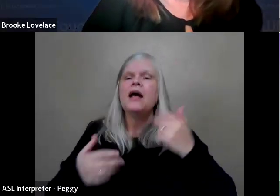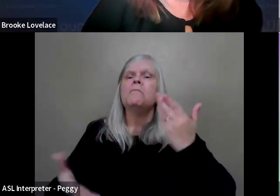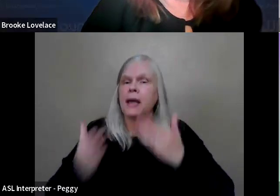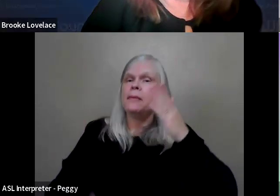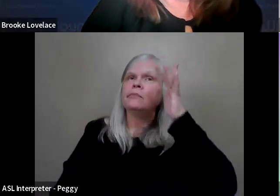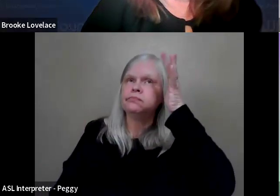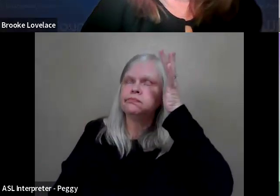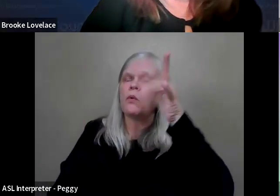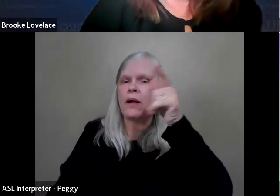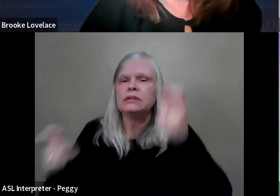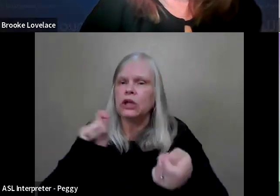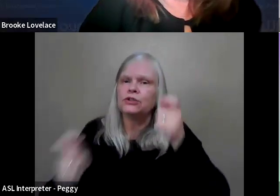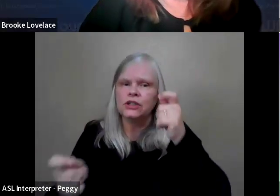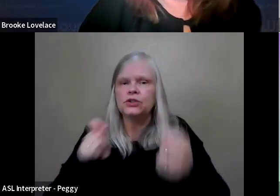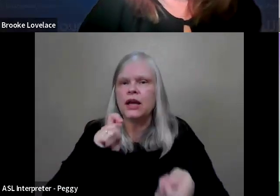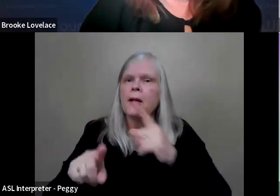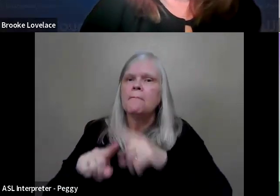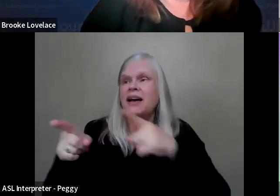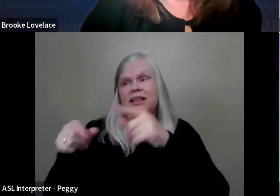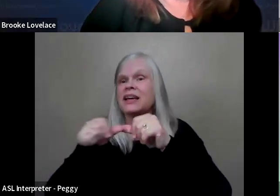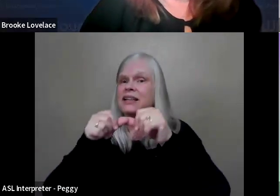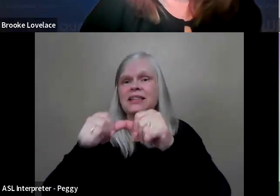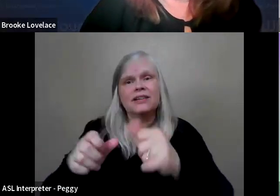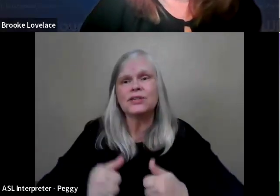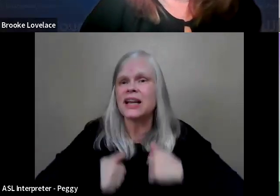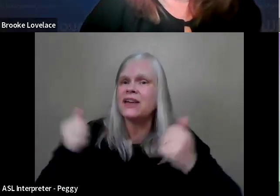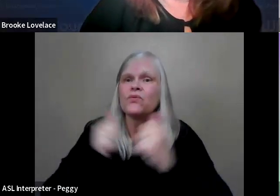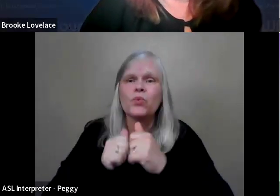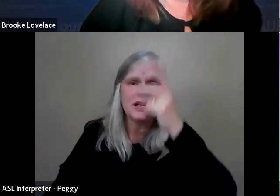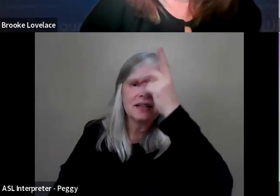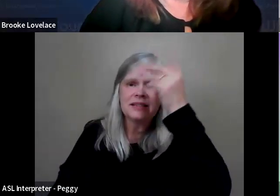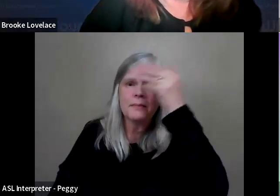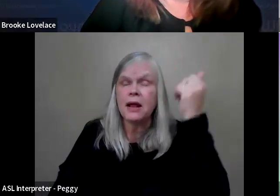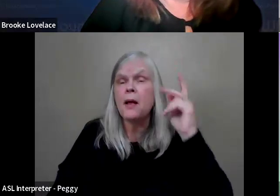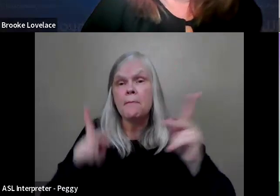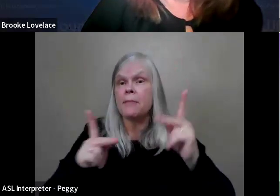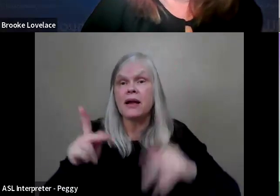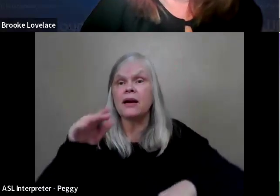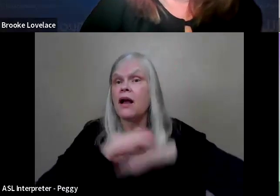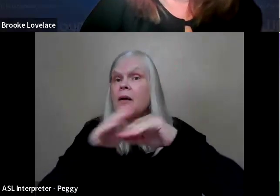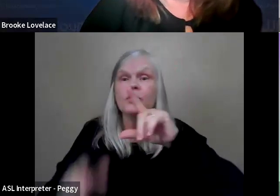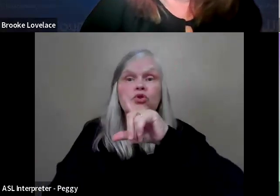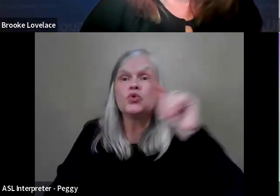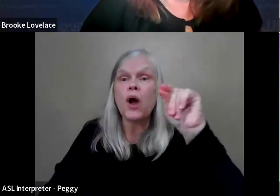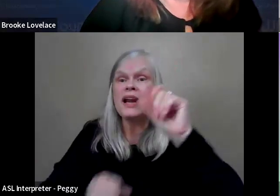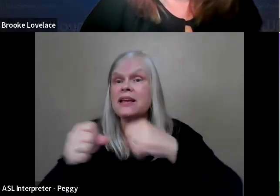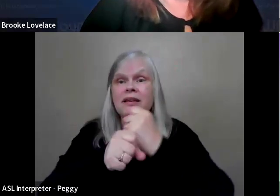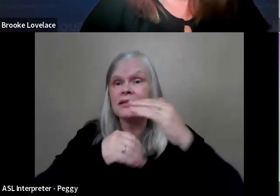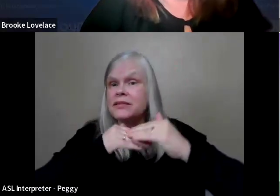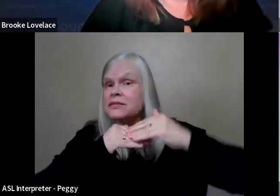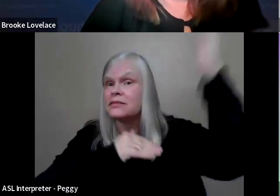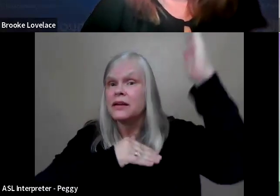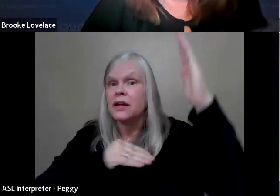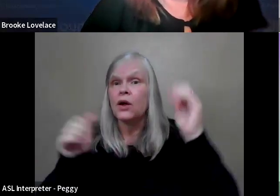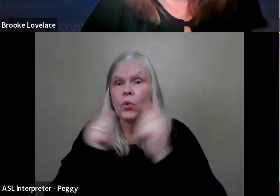but they still continue to live with dementia. Sometimes people can live up to 20 years plus with dementia.